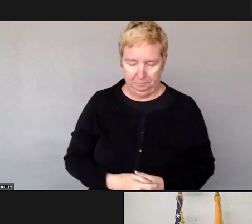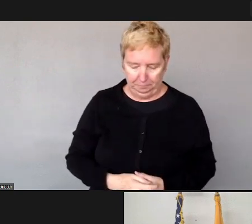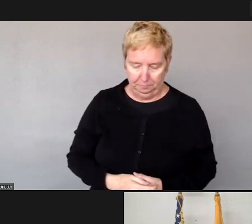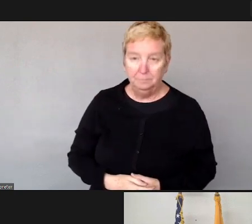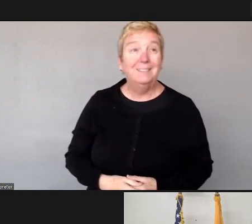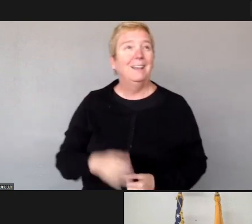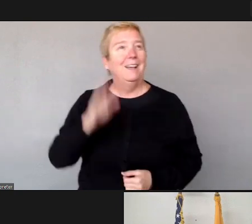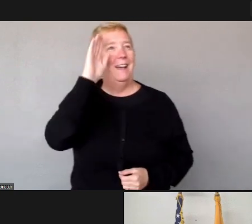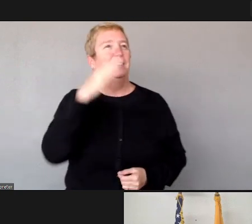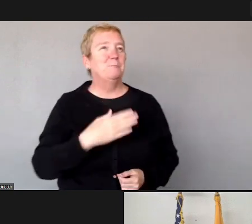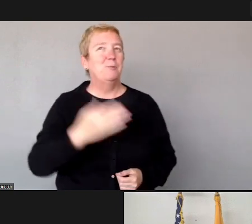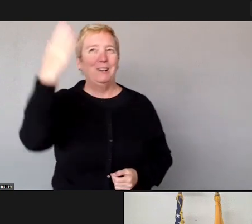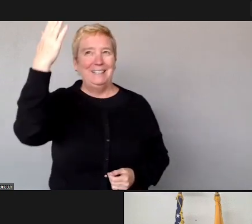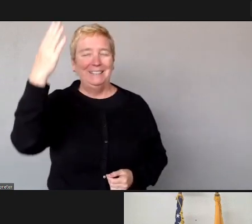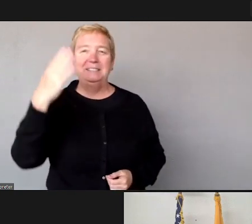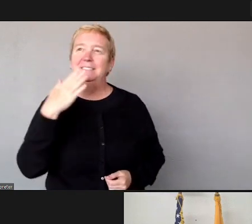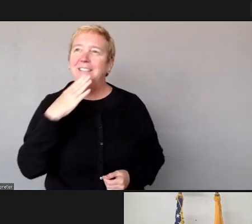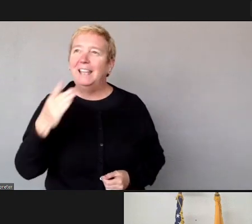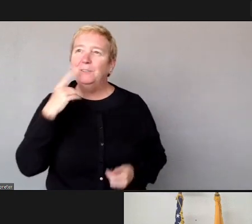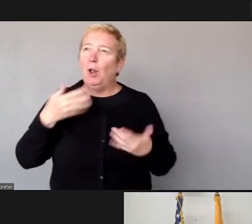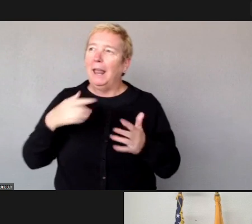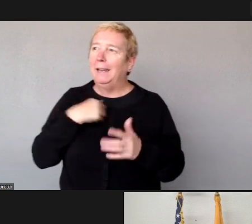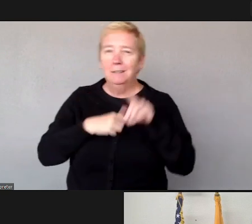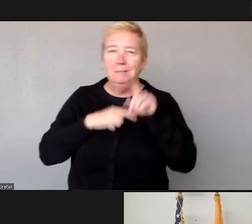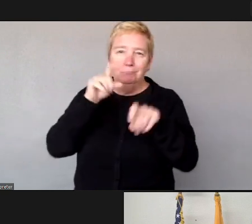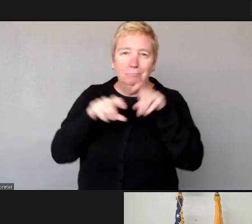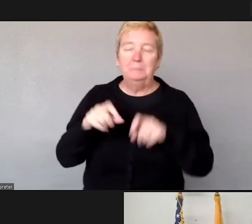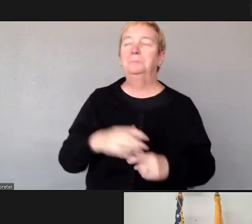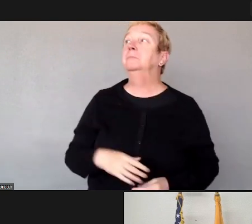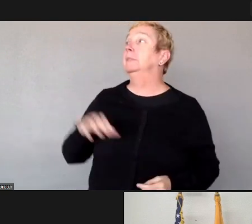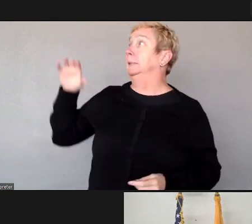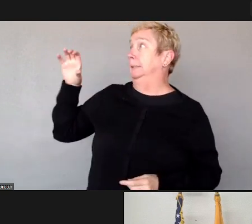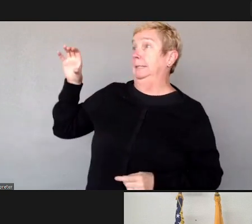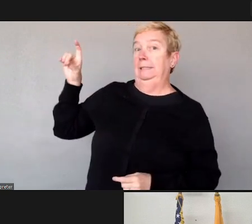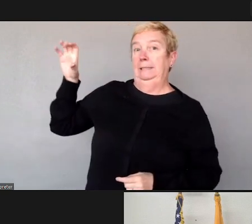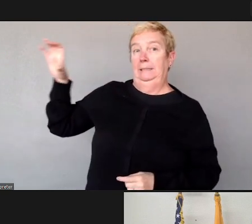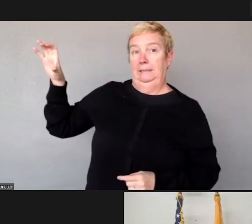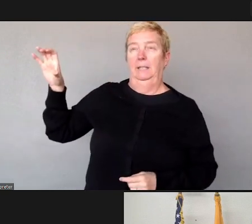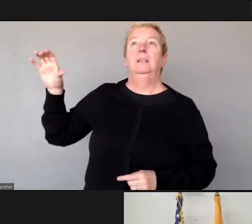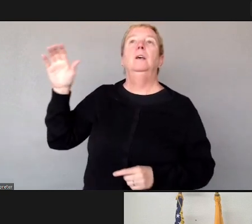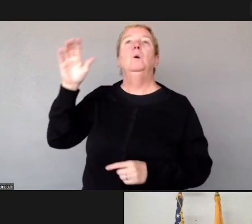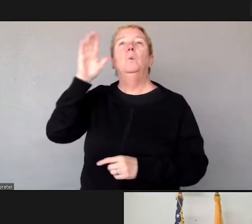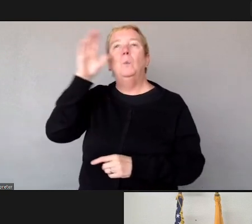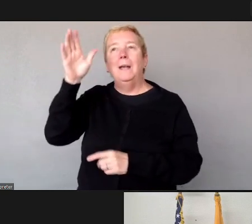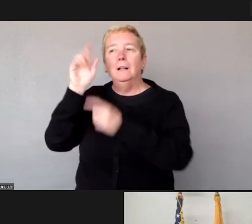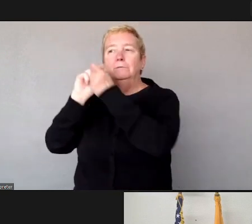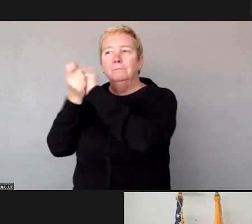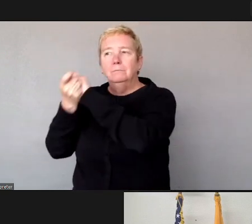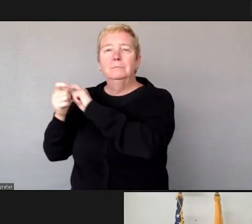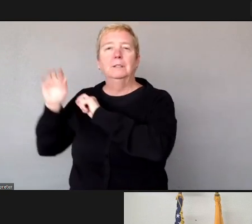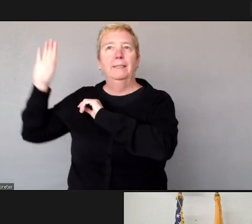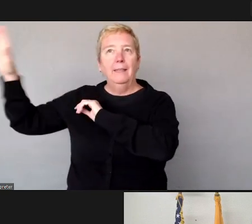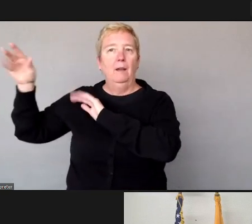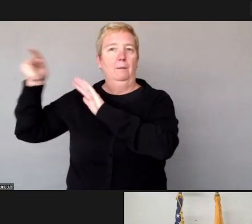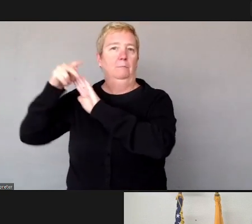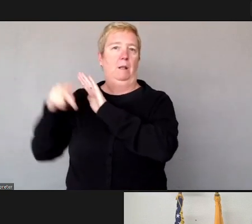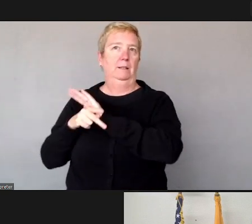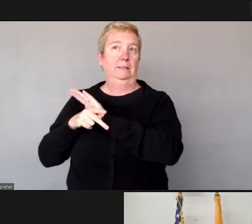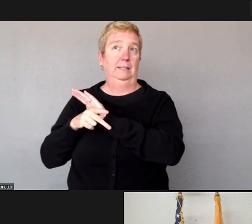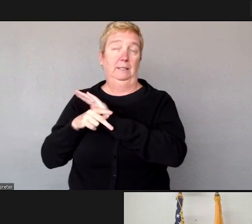Hi, good morning. Thanks for taking our questions. The CDC is likely to update its COVID-19 guidance